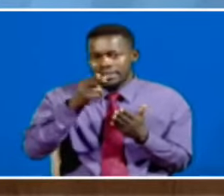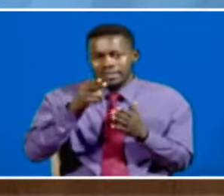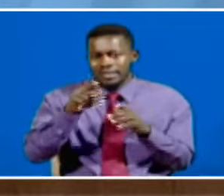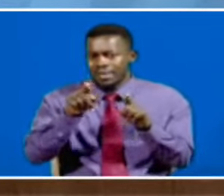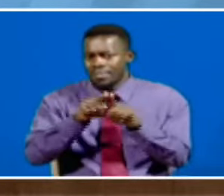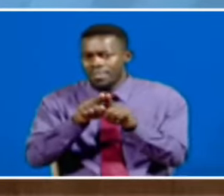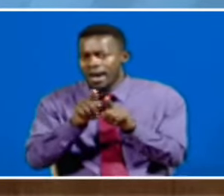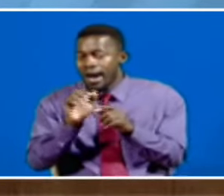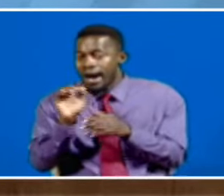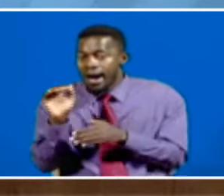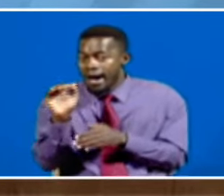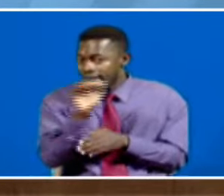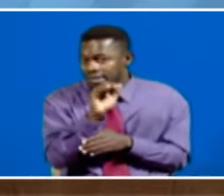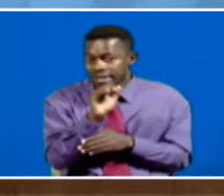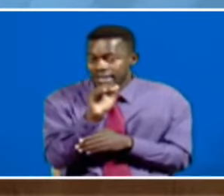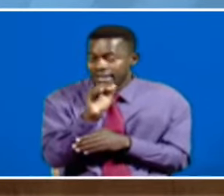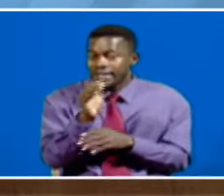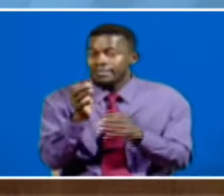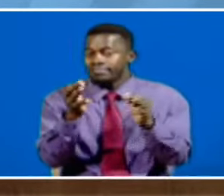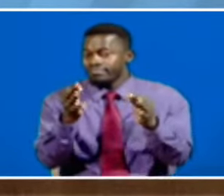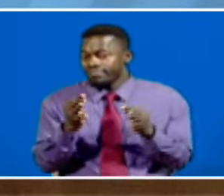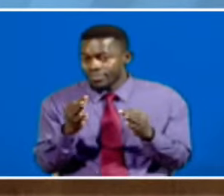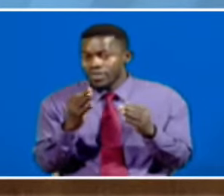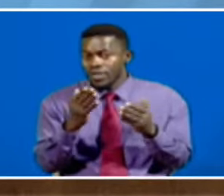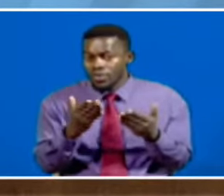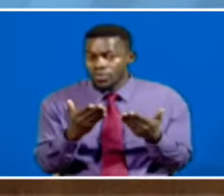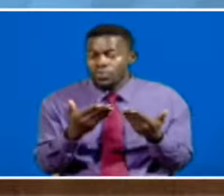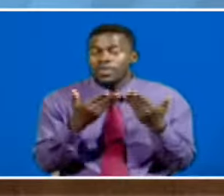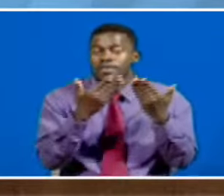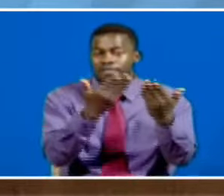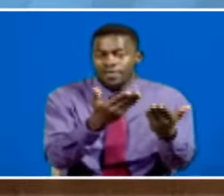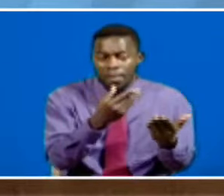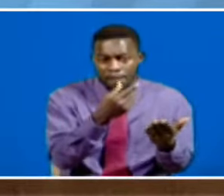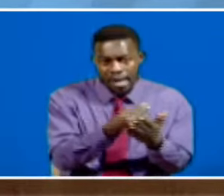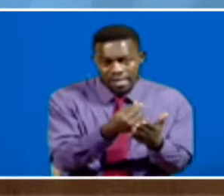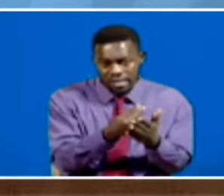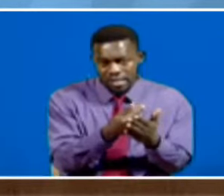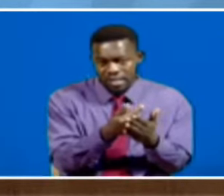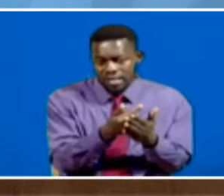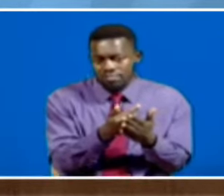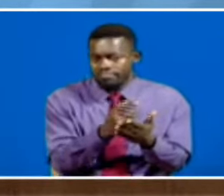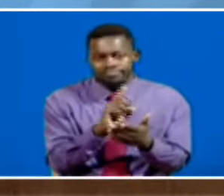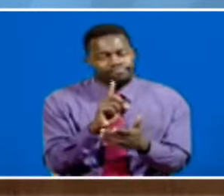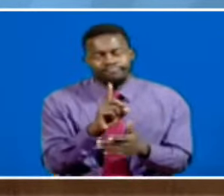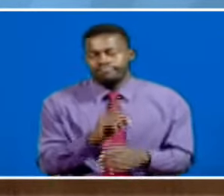sent back to Treasury to be reworked before being tabled afresh.